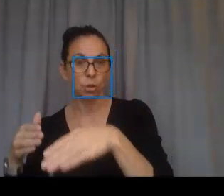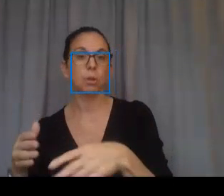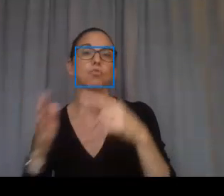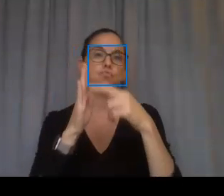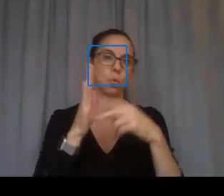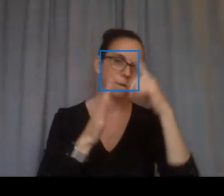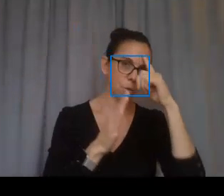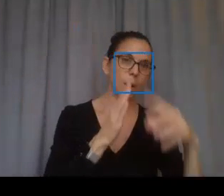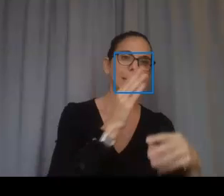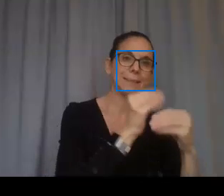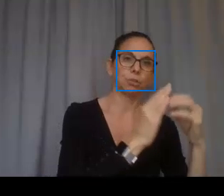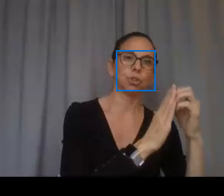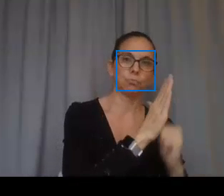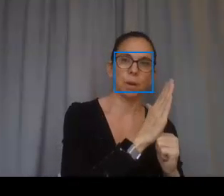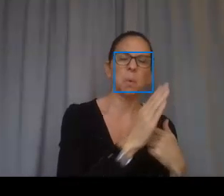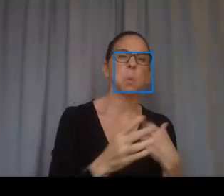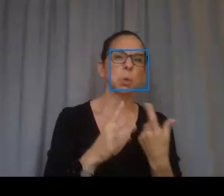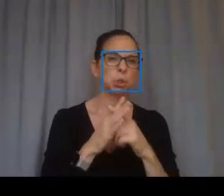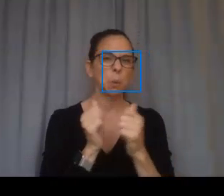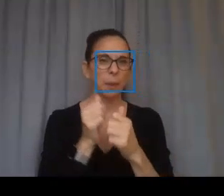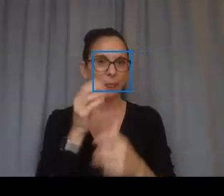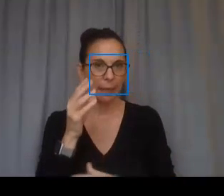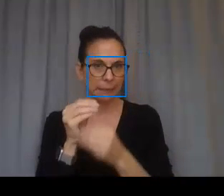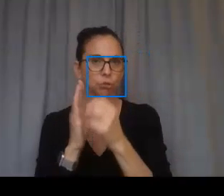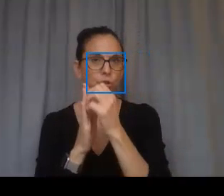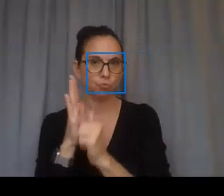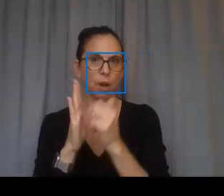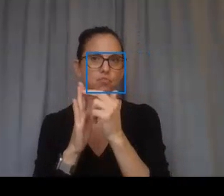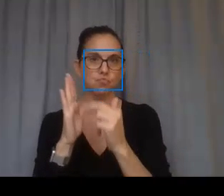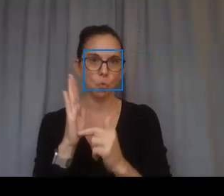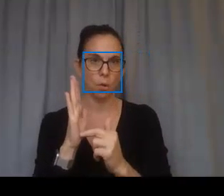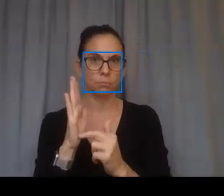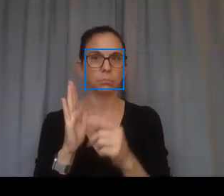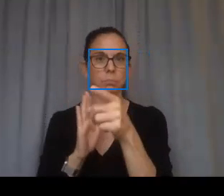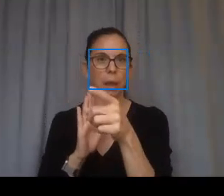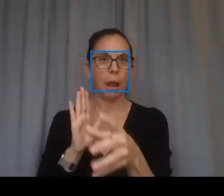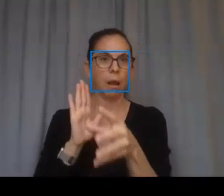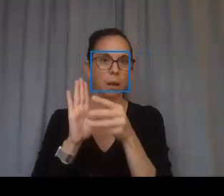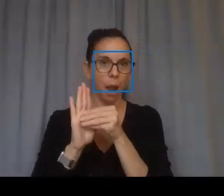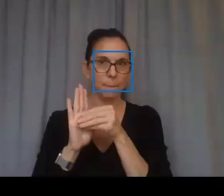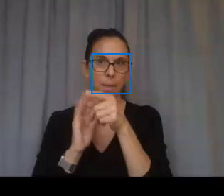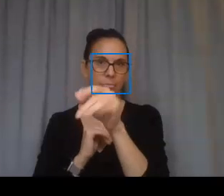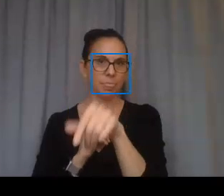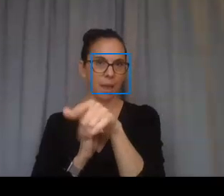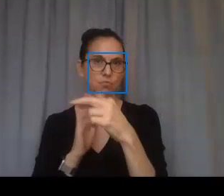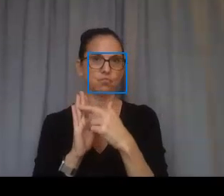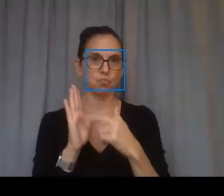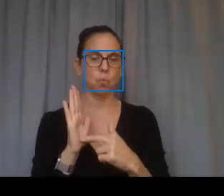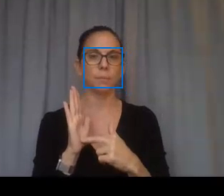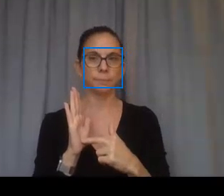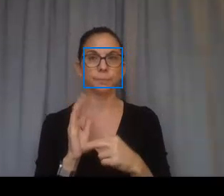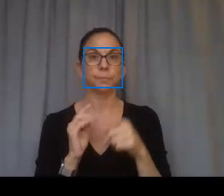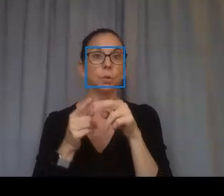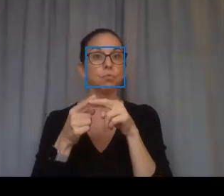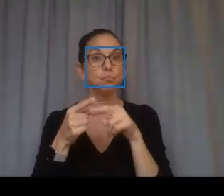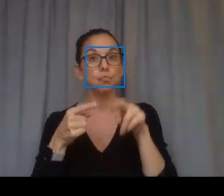addition, subtraction. Let's start with addition and subtraction. Write this rule down. You're going to round